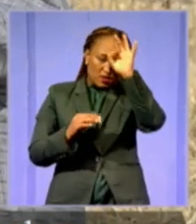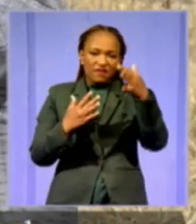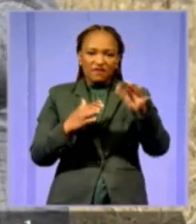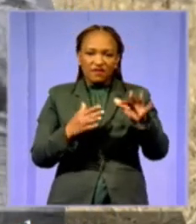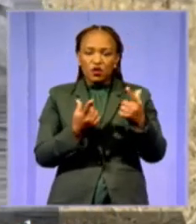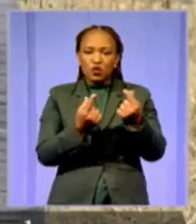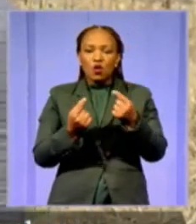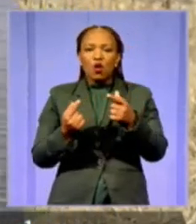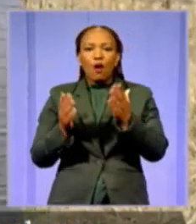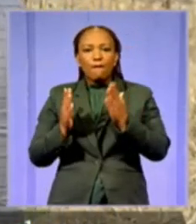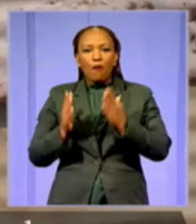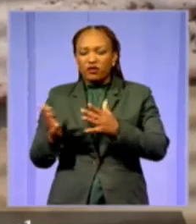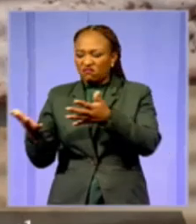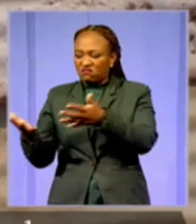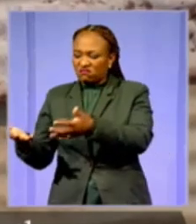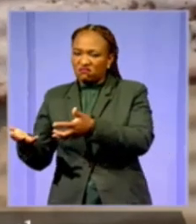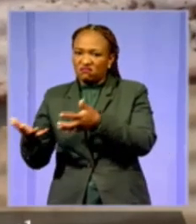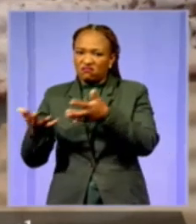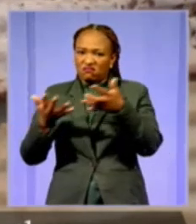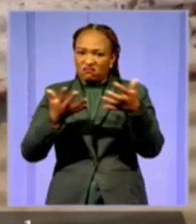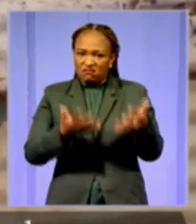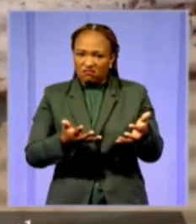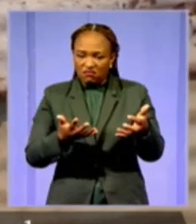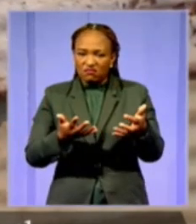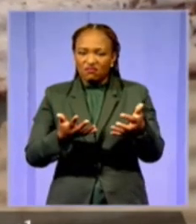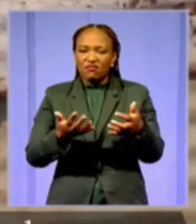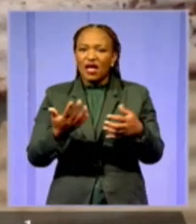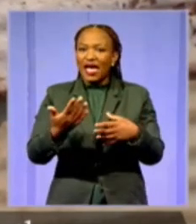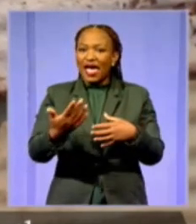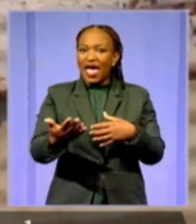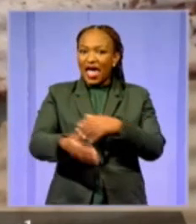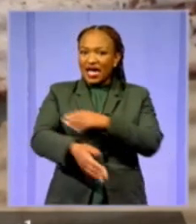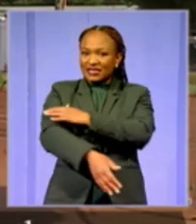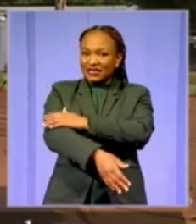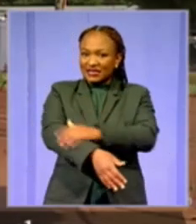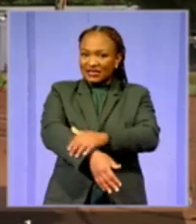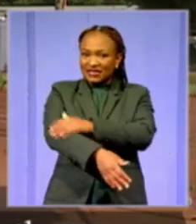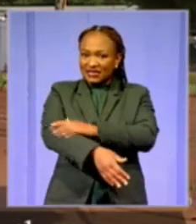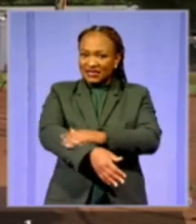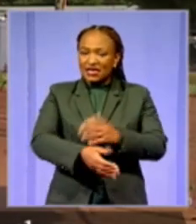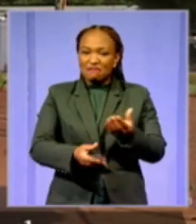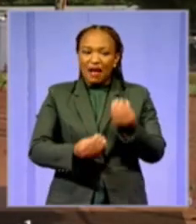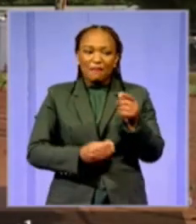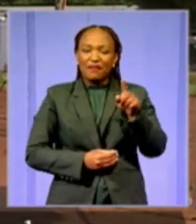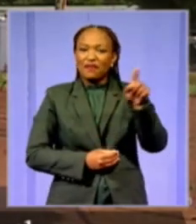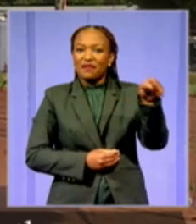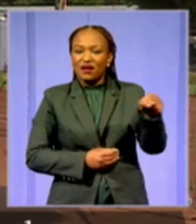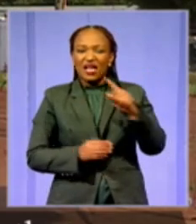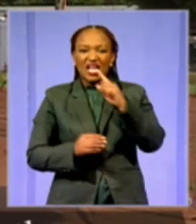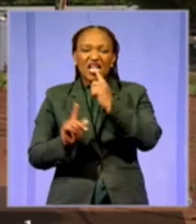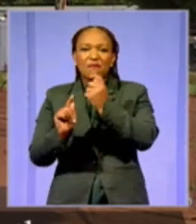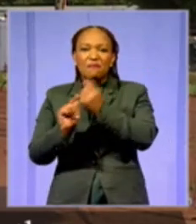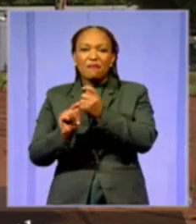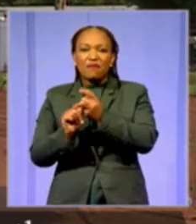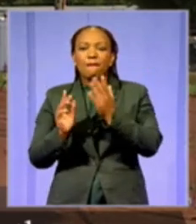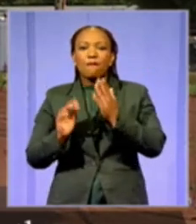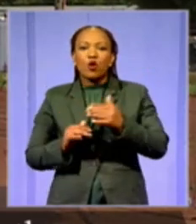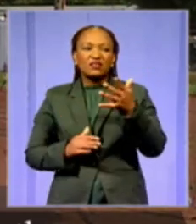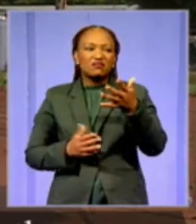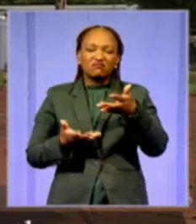phutha setopo sa mofu. Letsoho la mofu le ile la fumanwa ka mokhukhung ona le ha setopo sa hae se itsitswe mo shareng